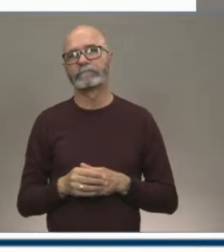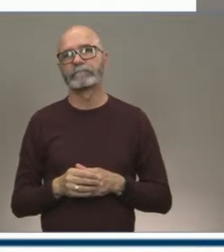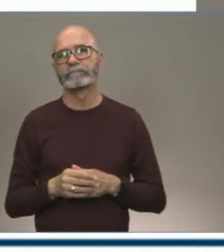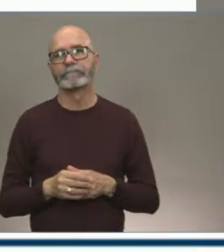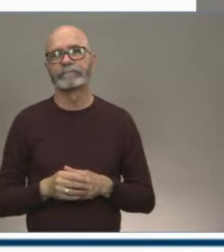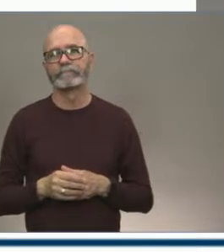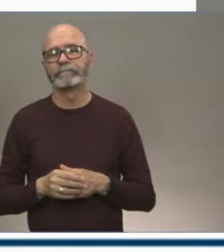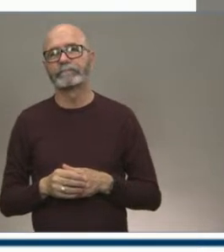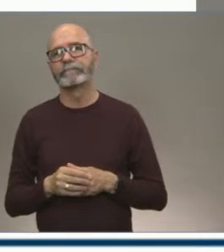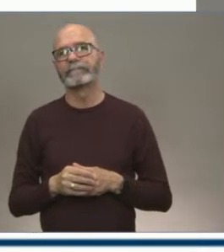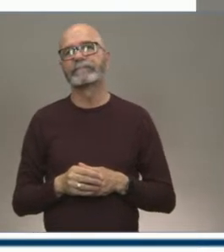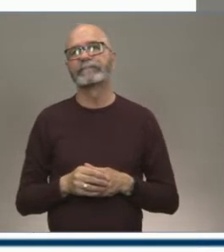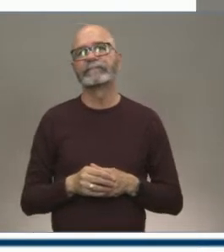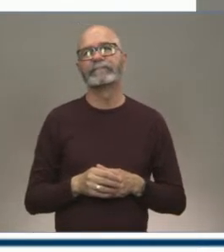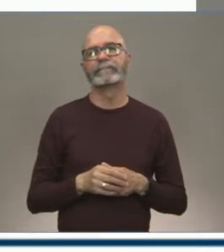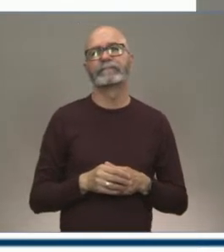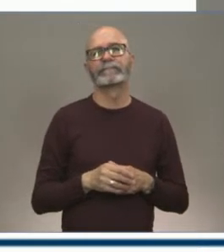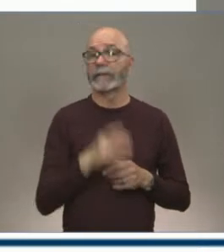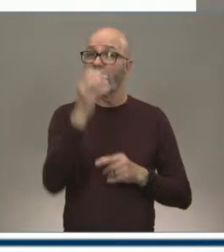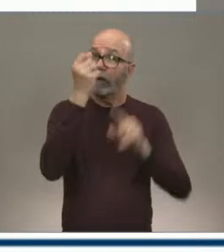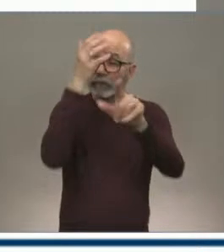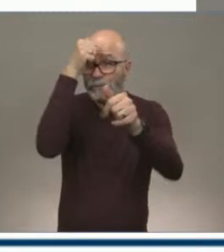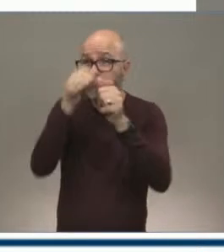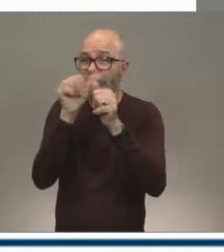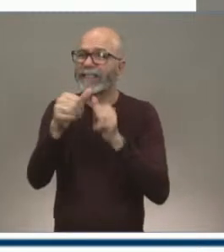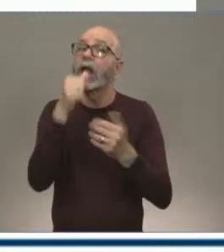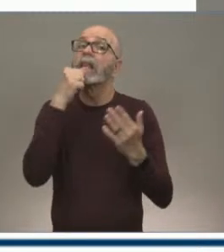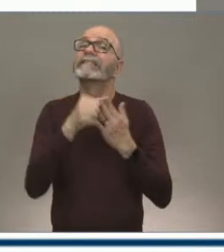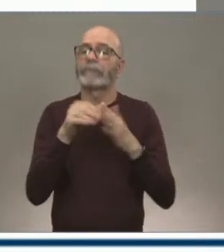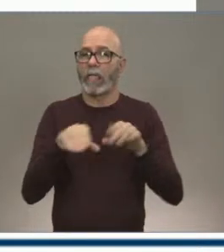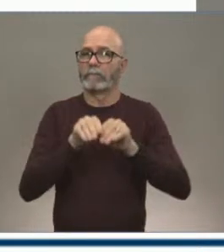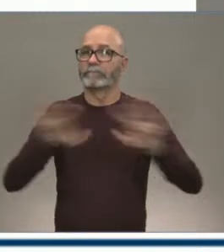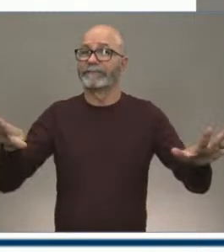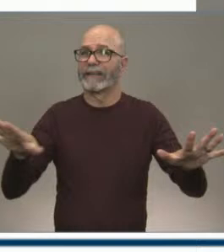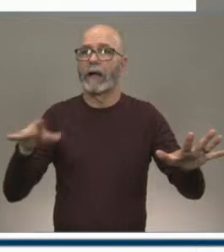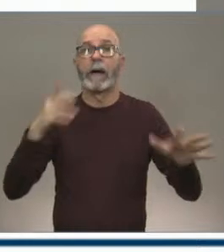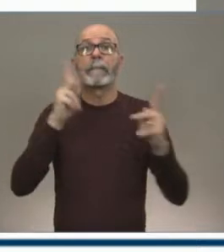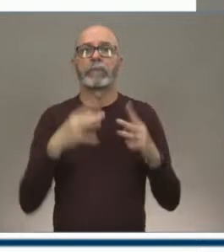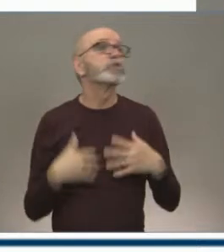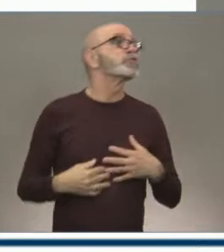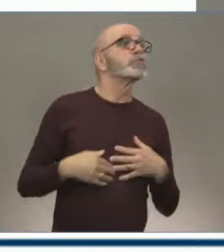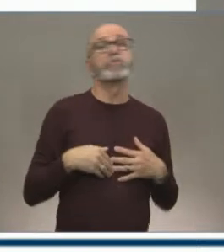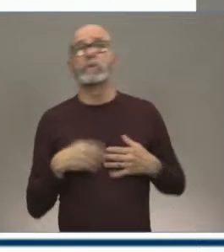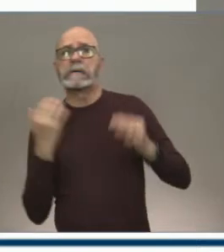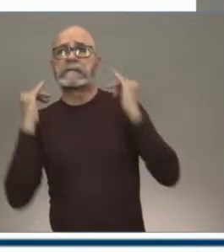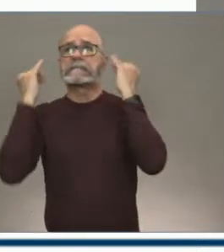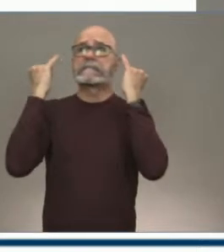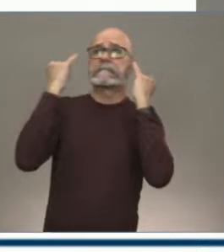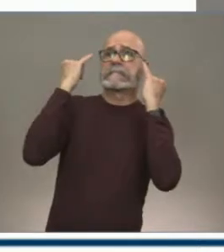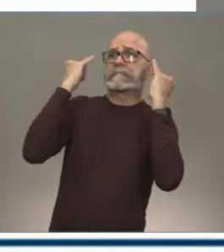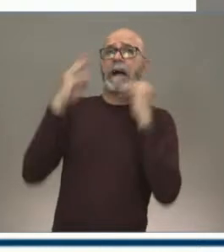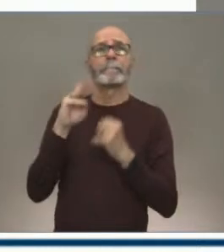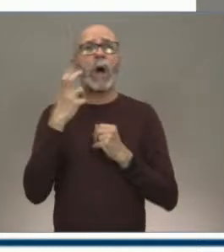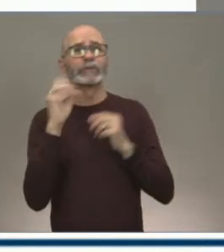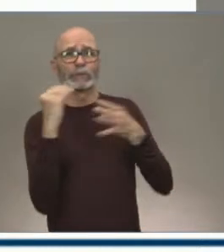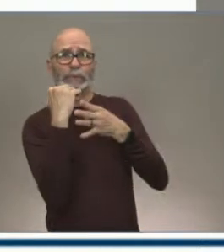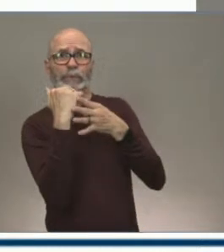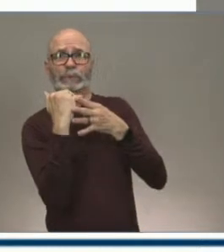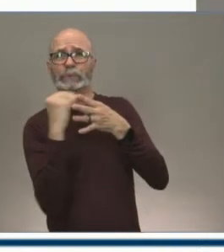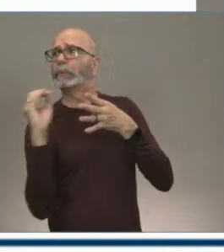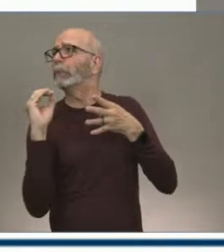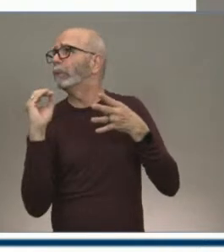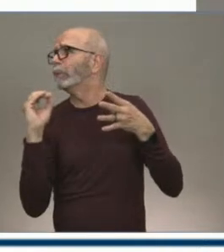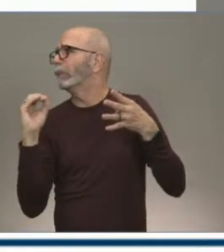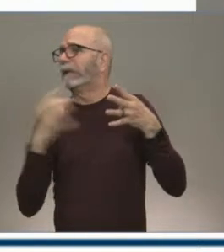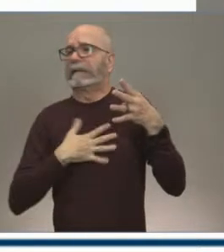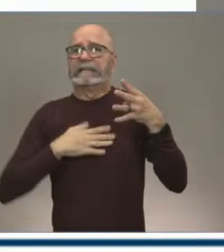start going out quite yet, but if people are concerned as they get into the middle of March and they haven't had a letter, certainly, one way they can do that is